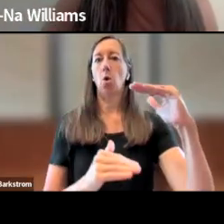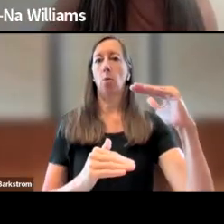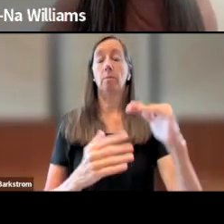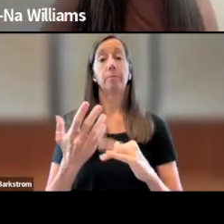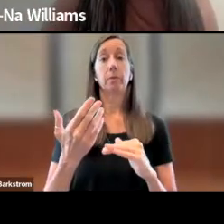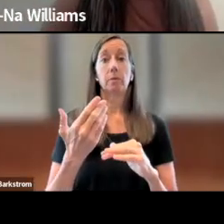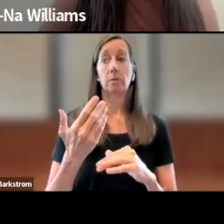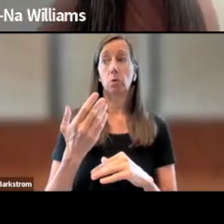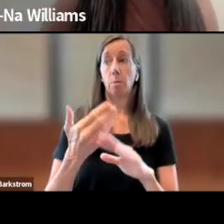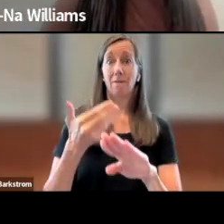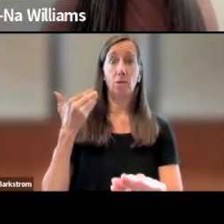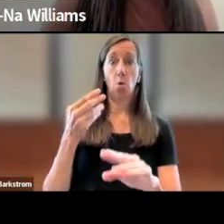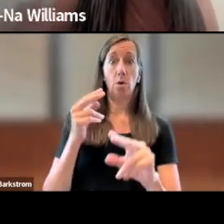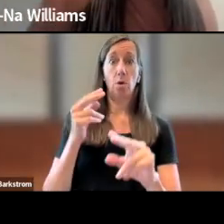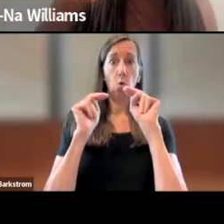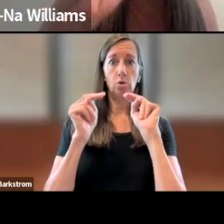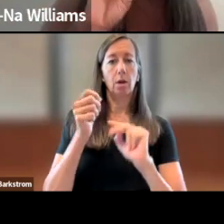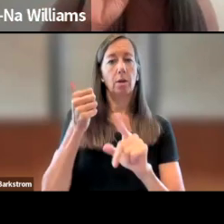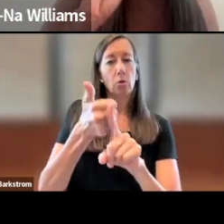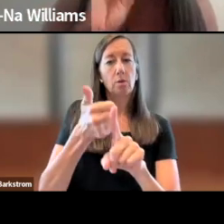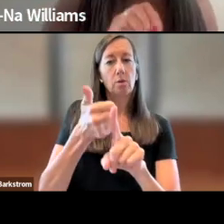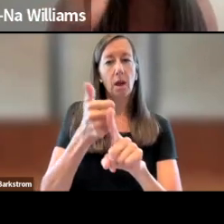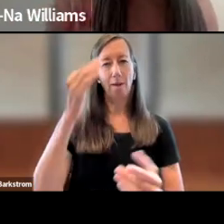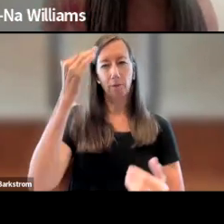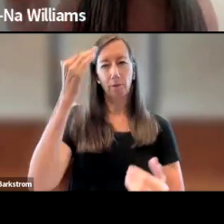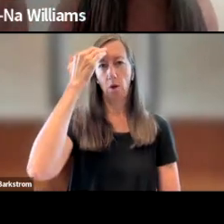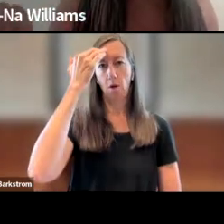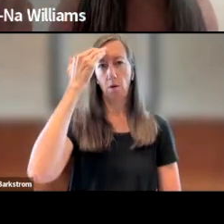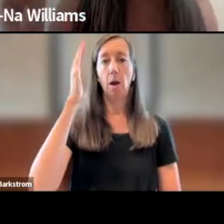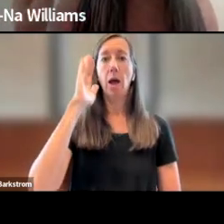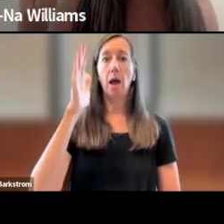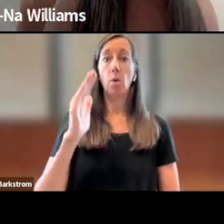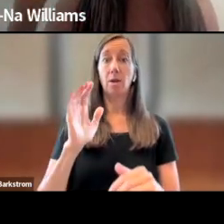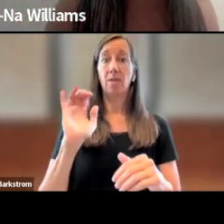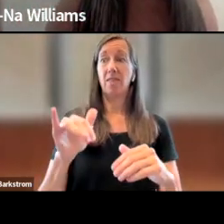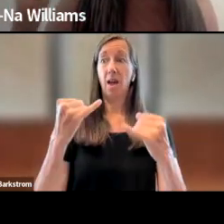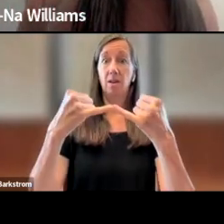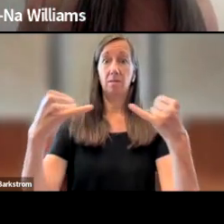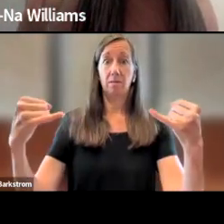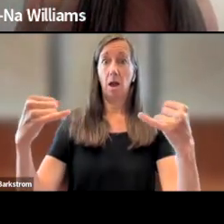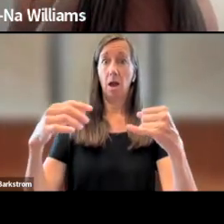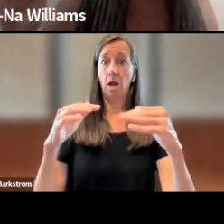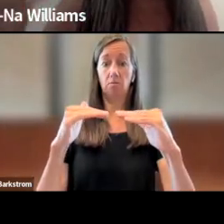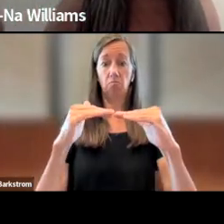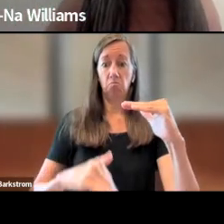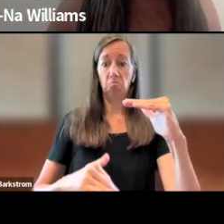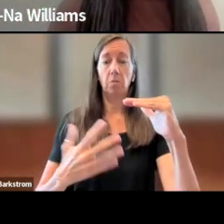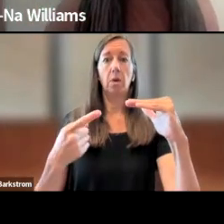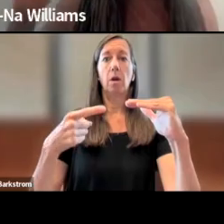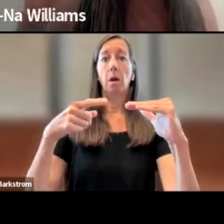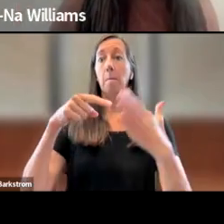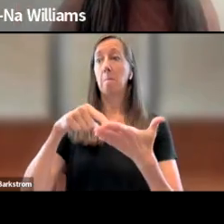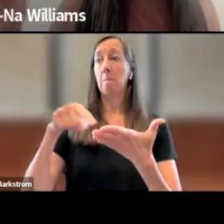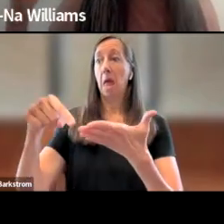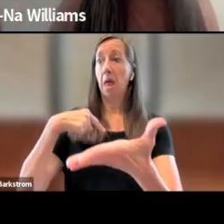are going to walk away if you end up with a pay that is